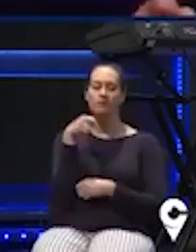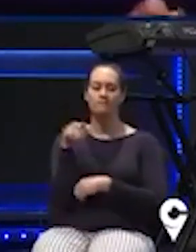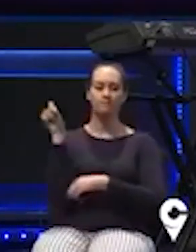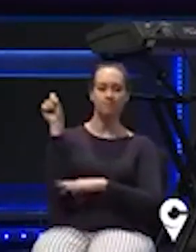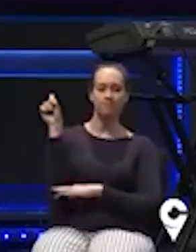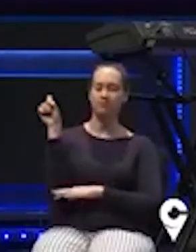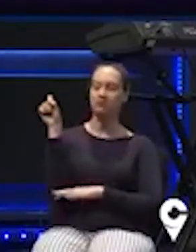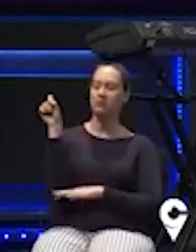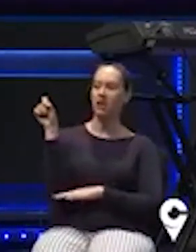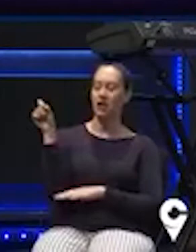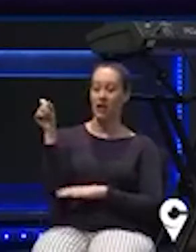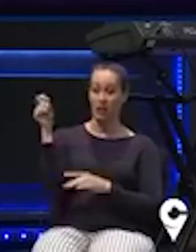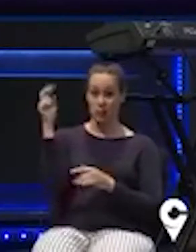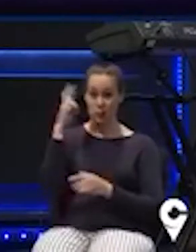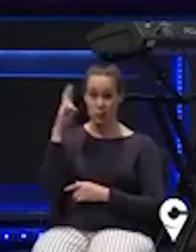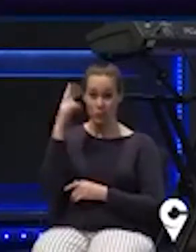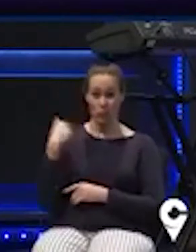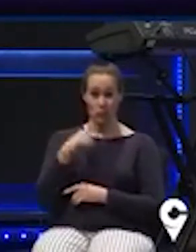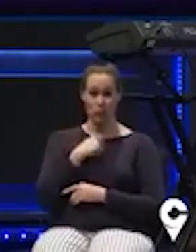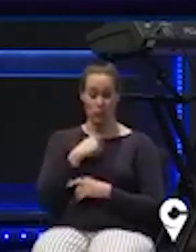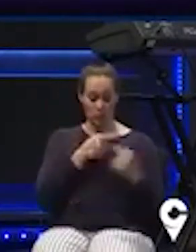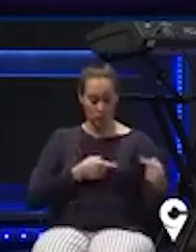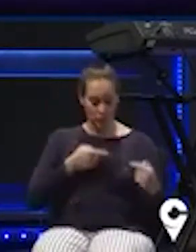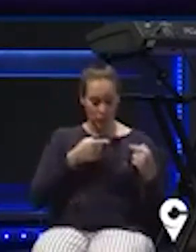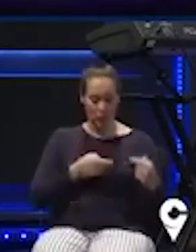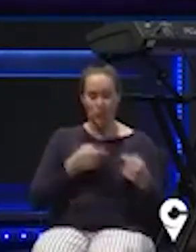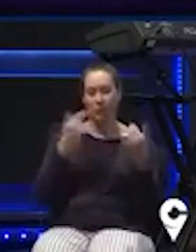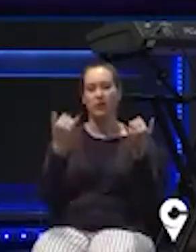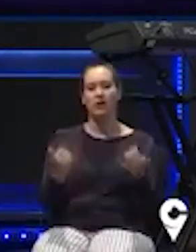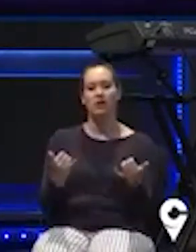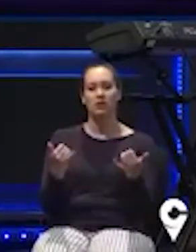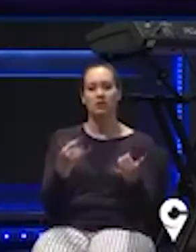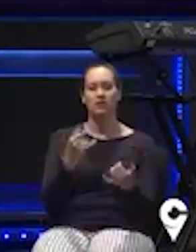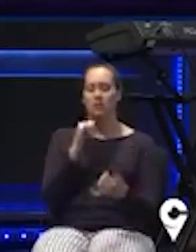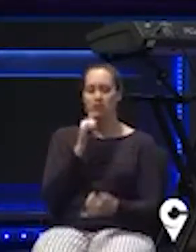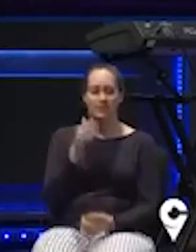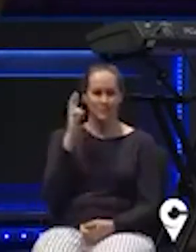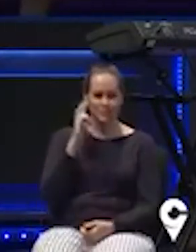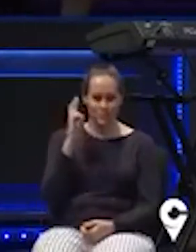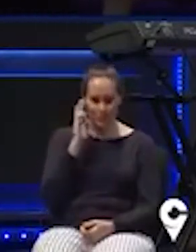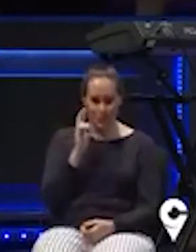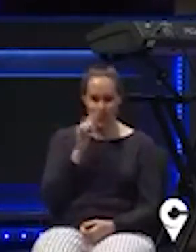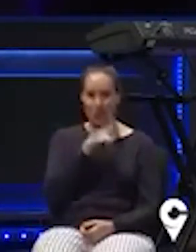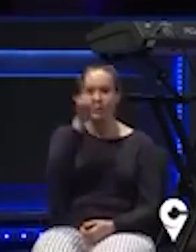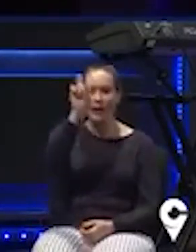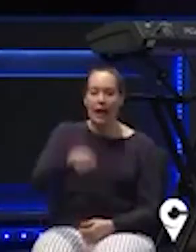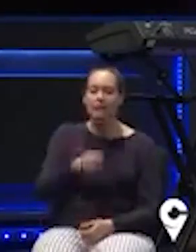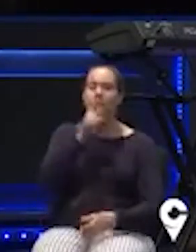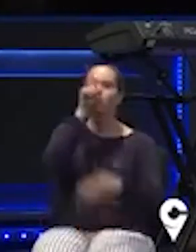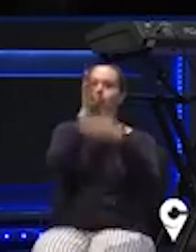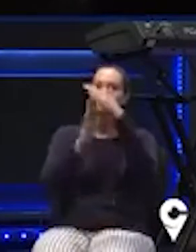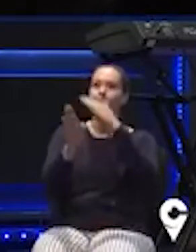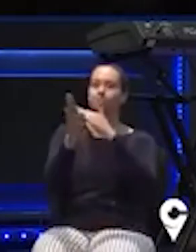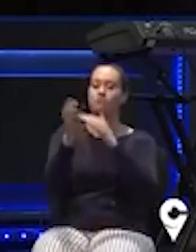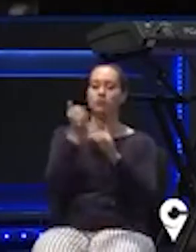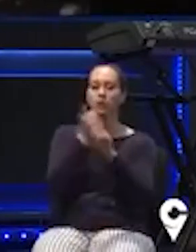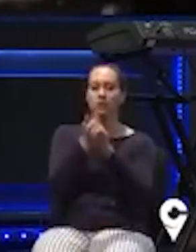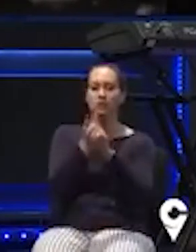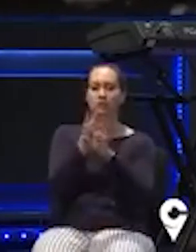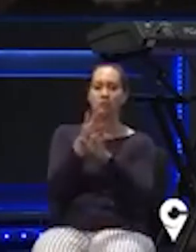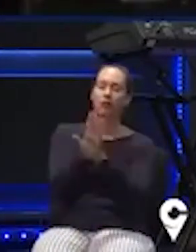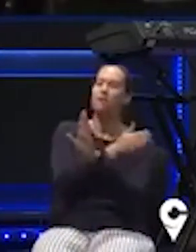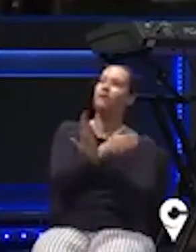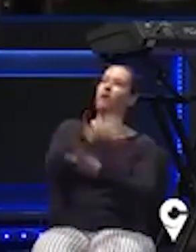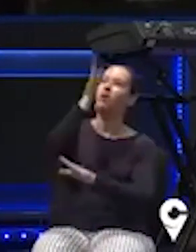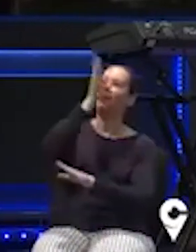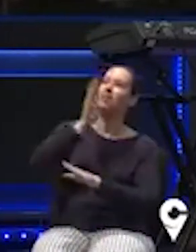going through hard labor right now is because we have not realized you have to humble yourself before the mighty and loving hand of